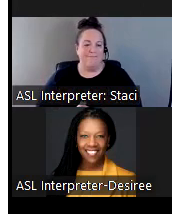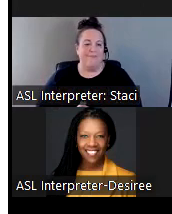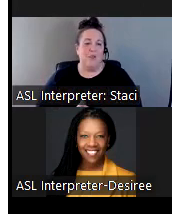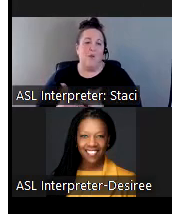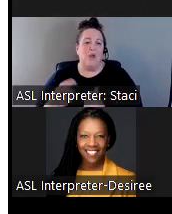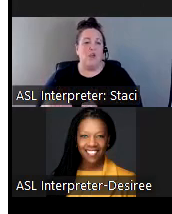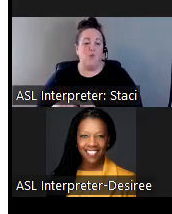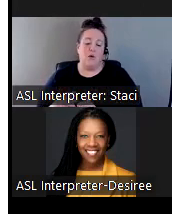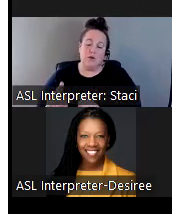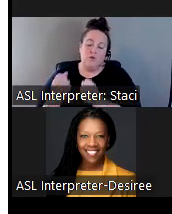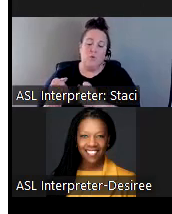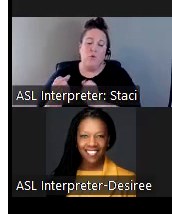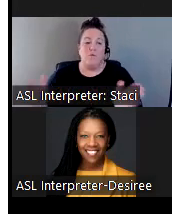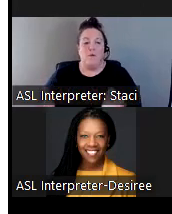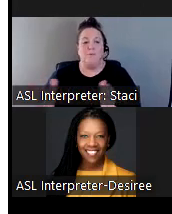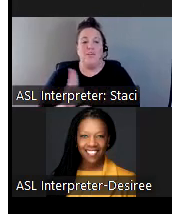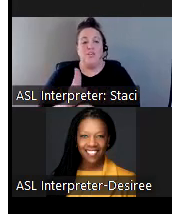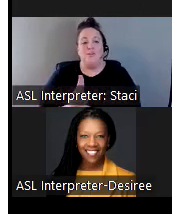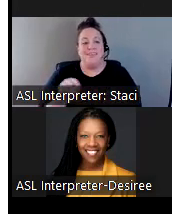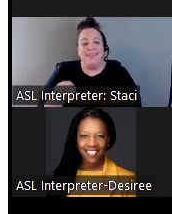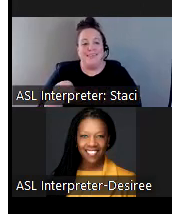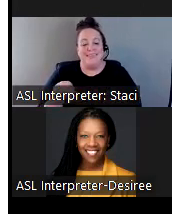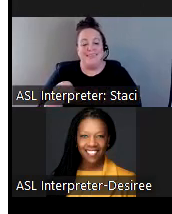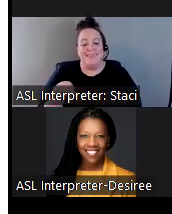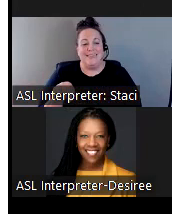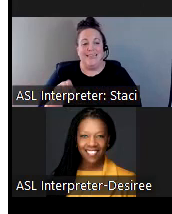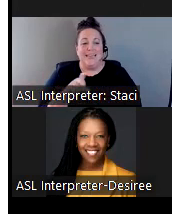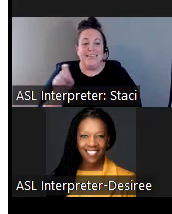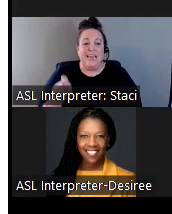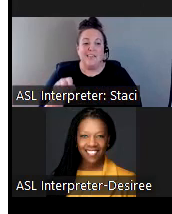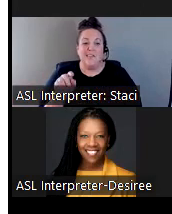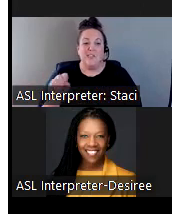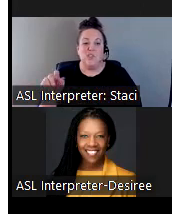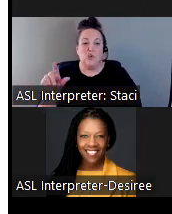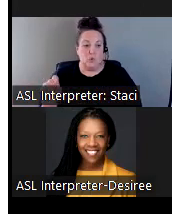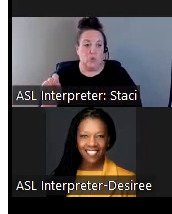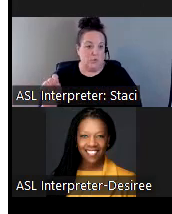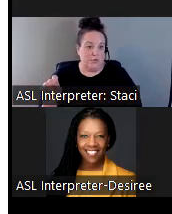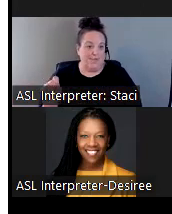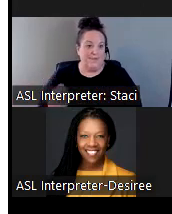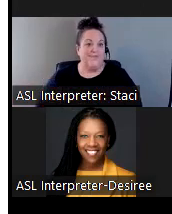strongly recommend utilize our Texas tools, basically.